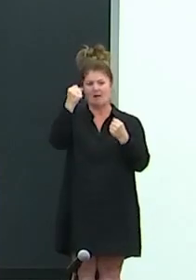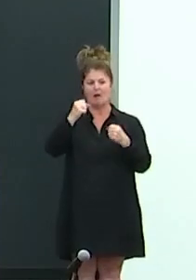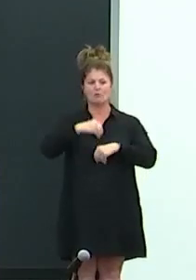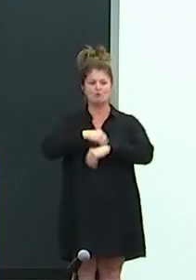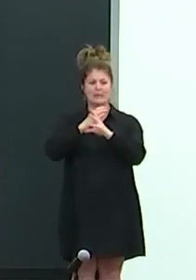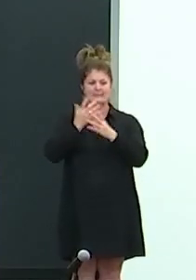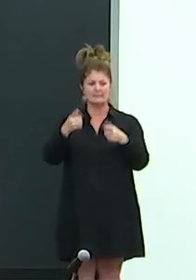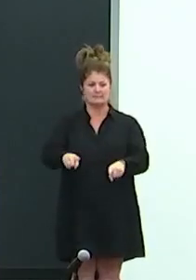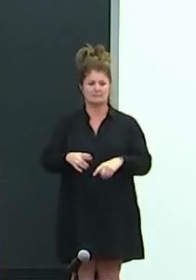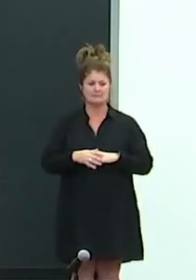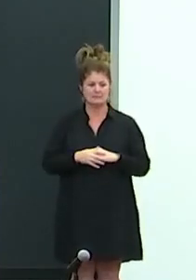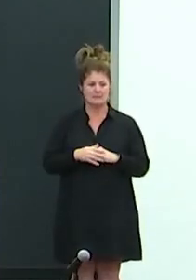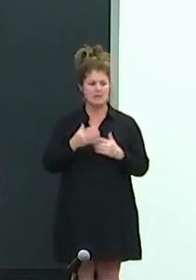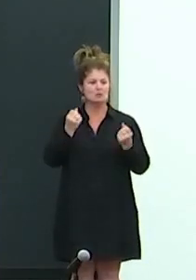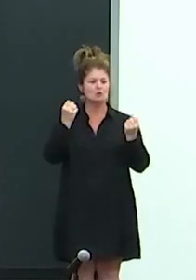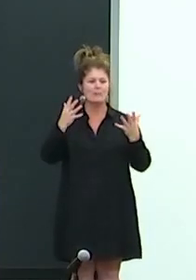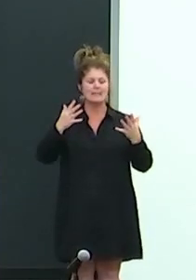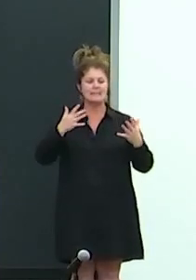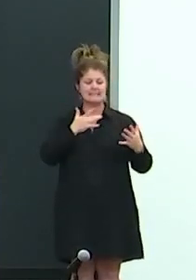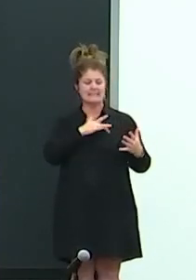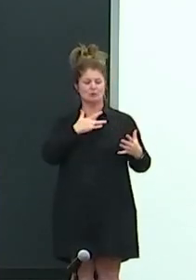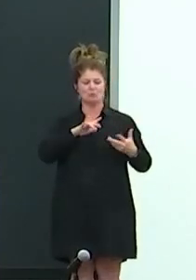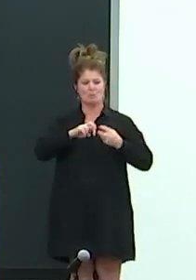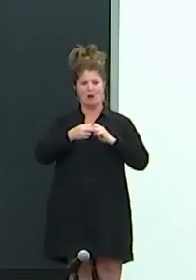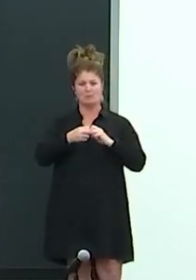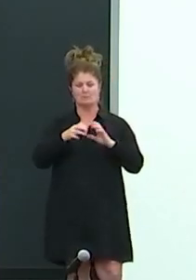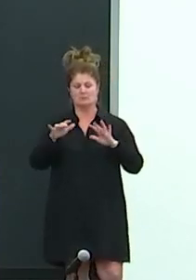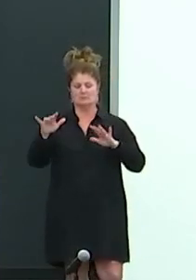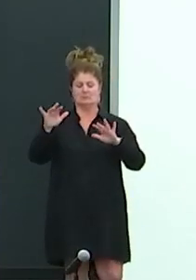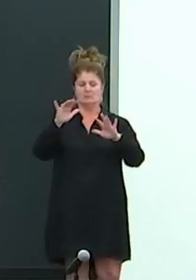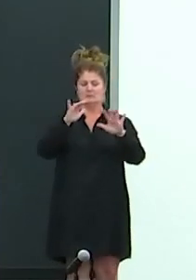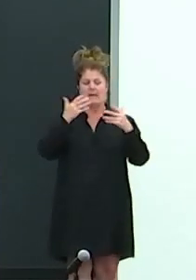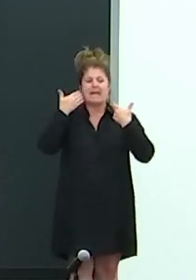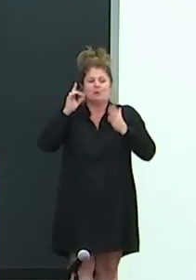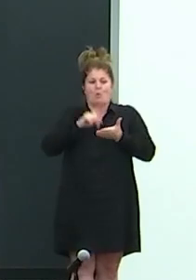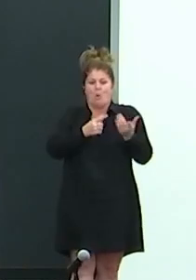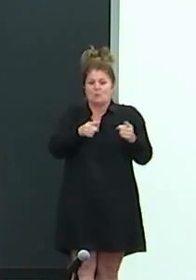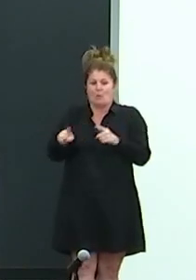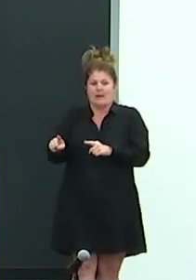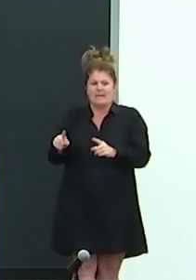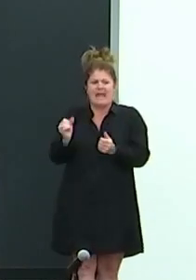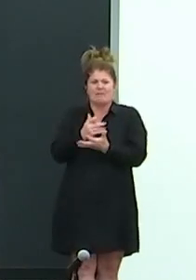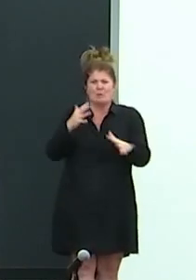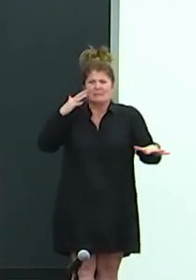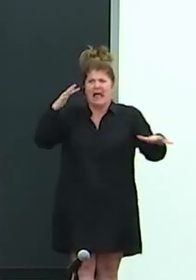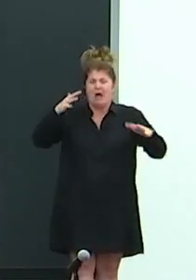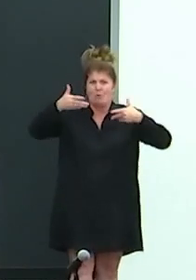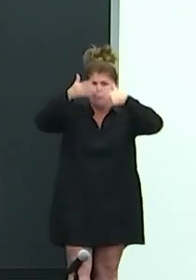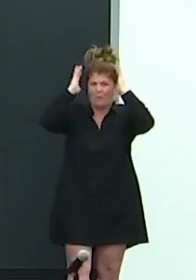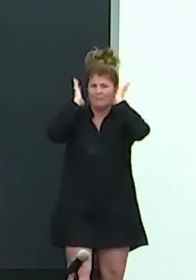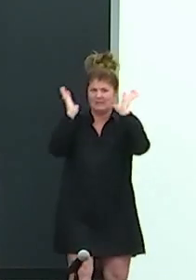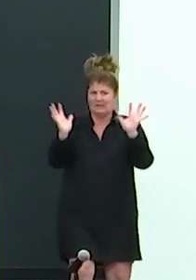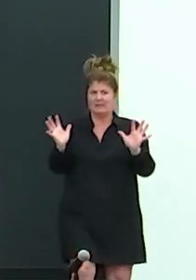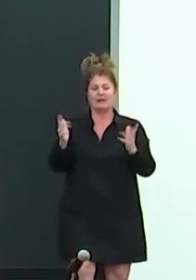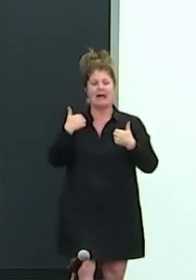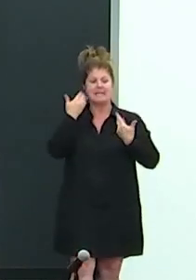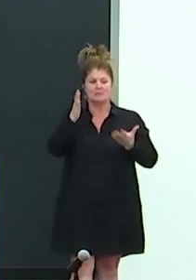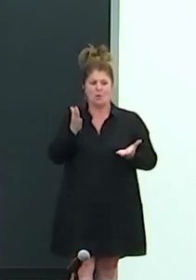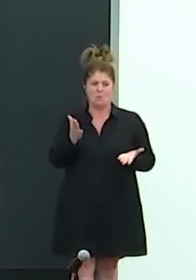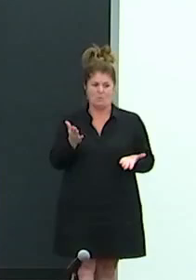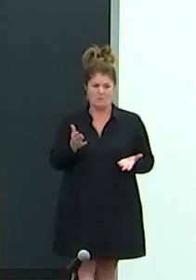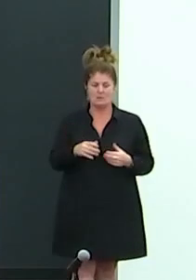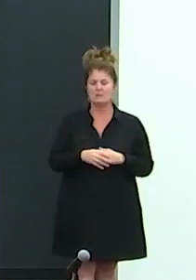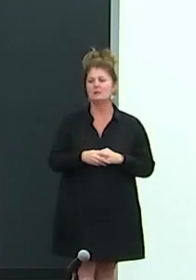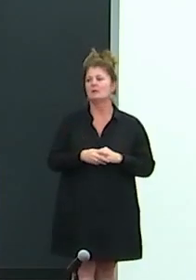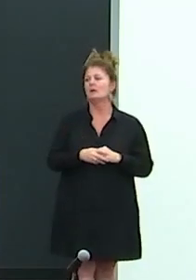because I had so many sensory issues and didn't know what was going on, and everything was so loud and overwhelming. And it also